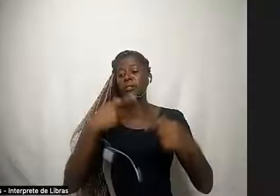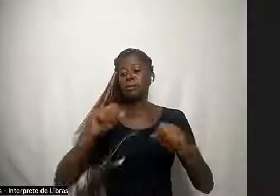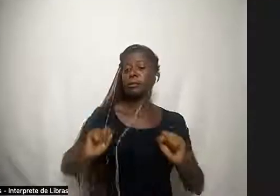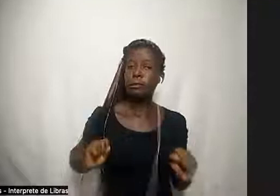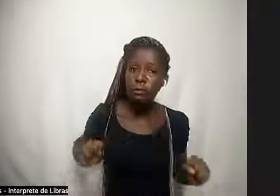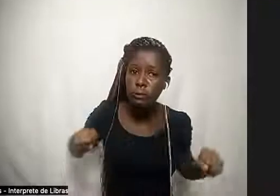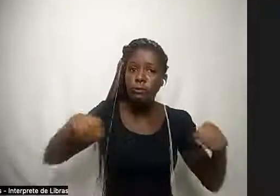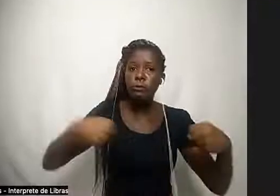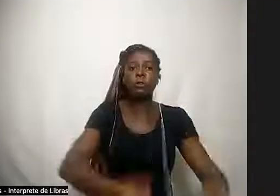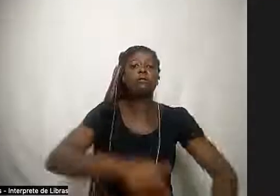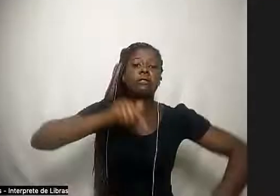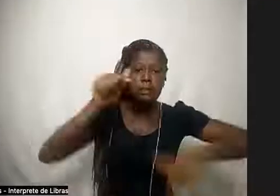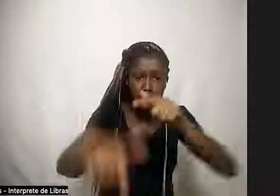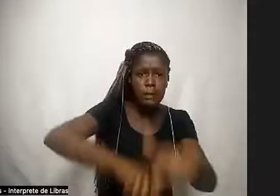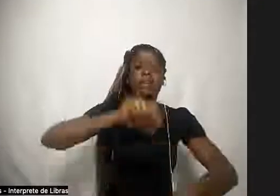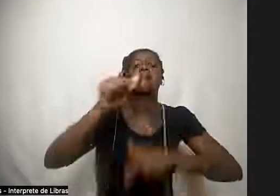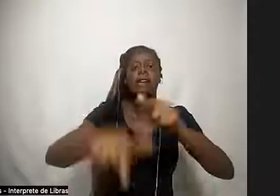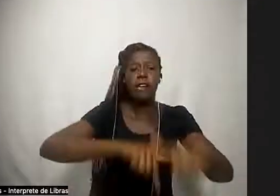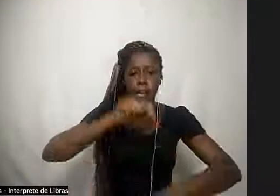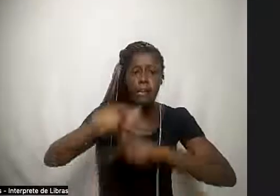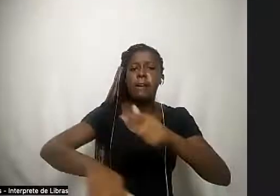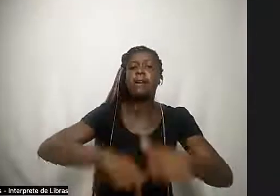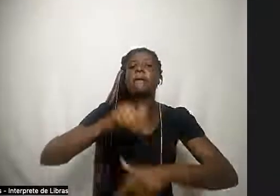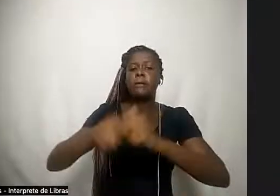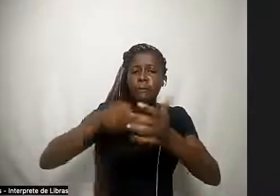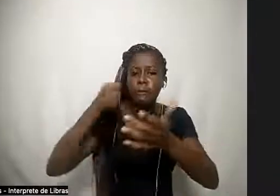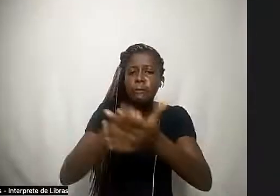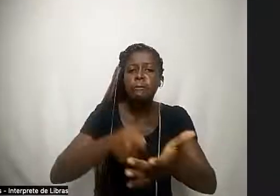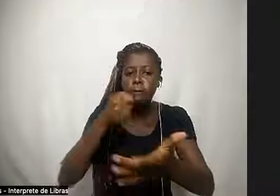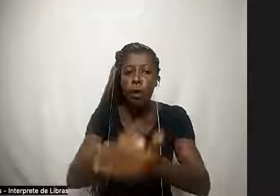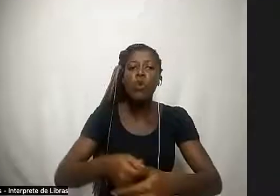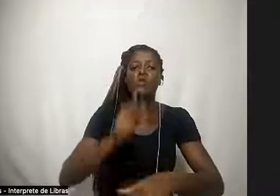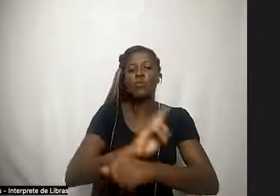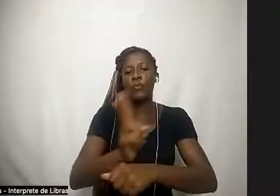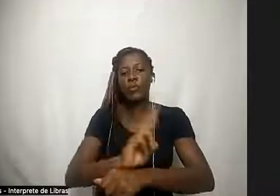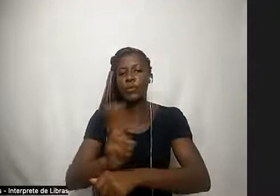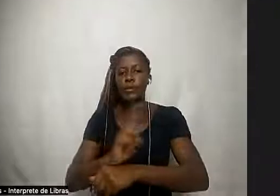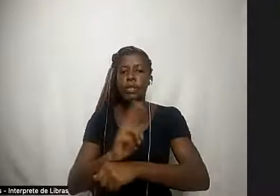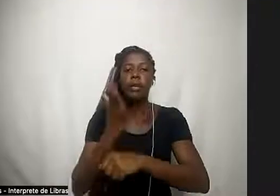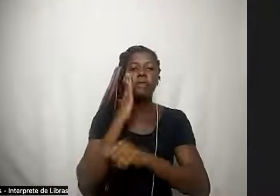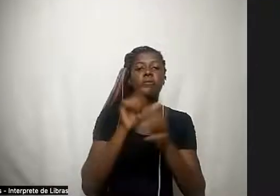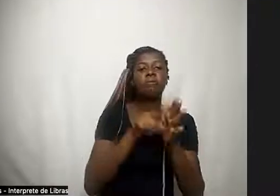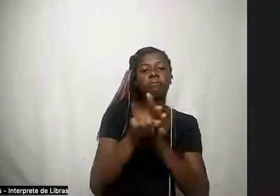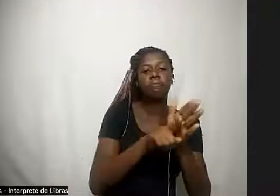and a lot of time so we can understand how the population really is.